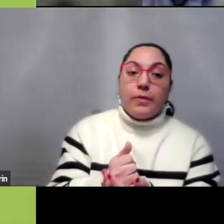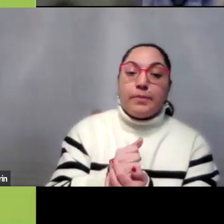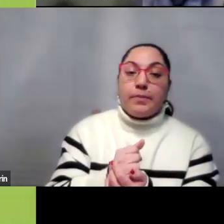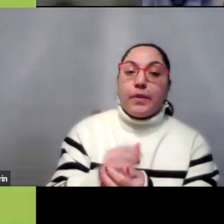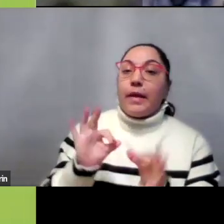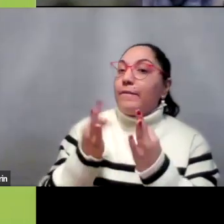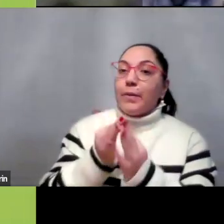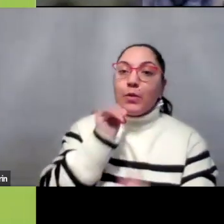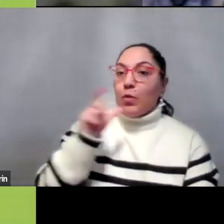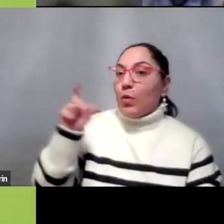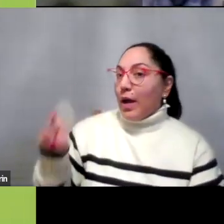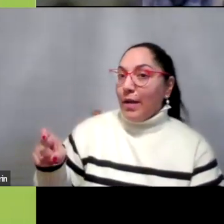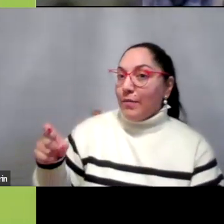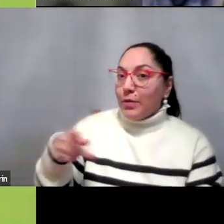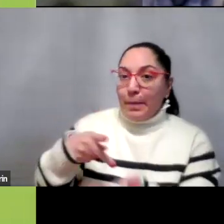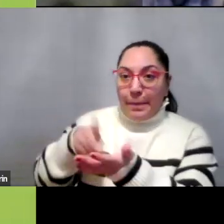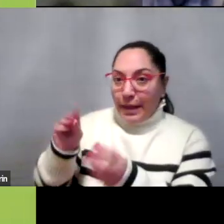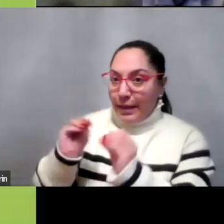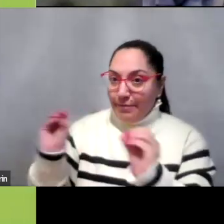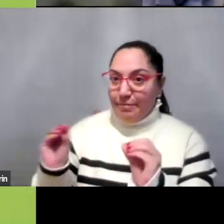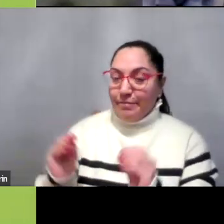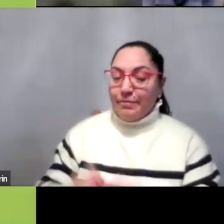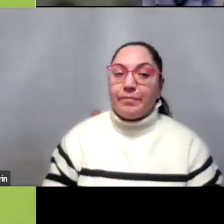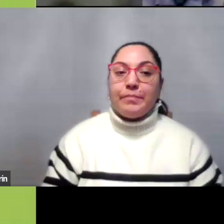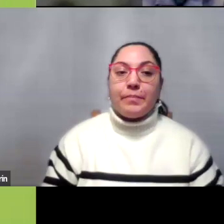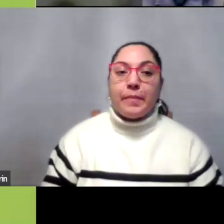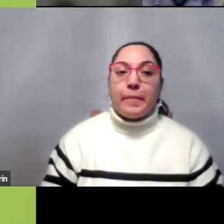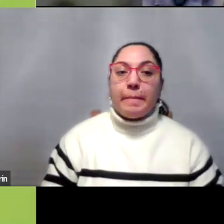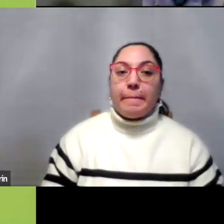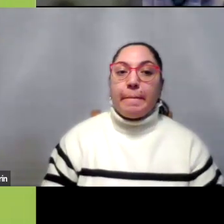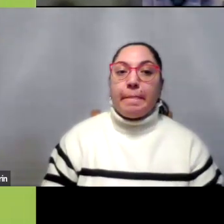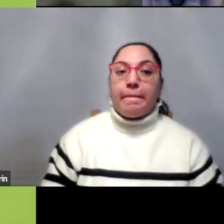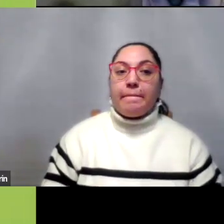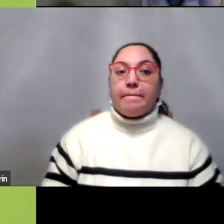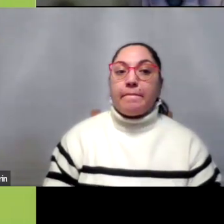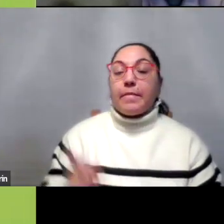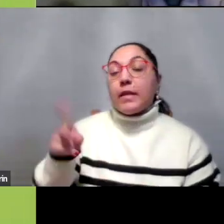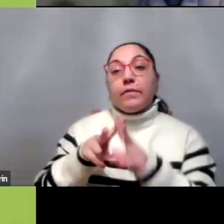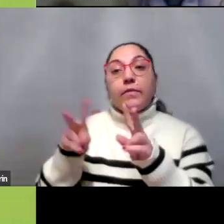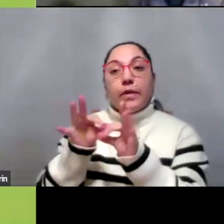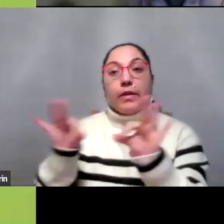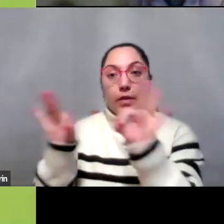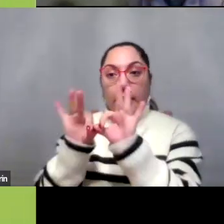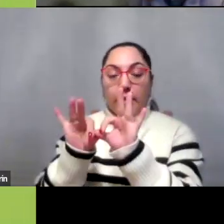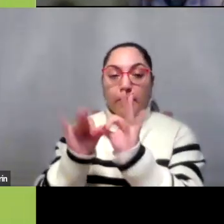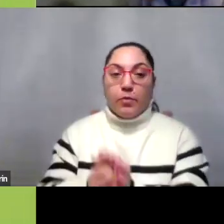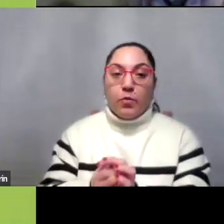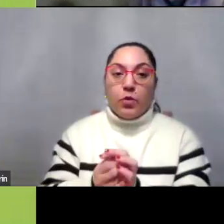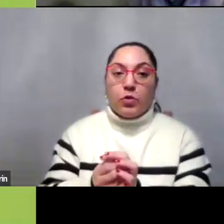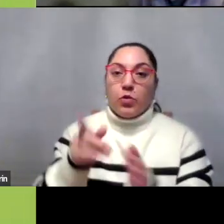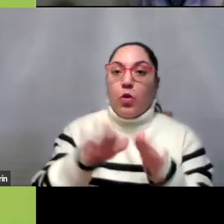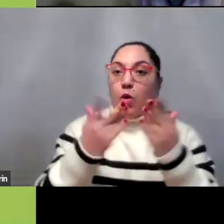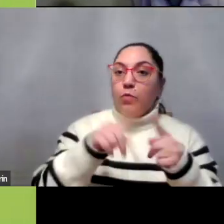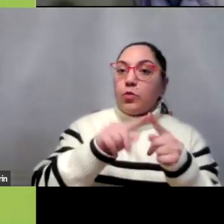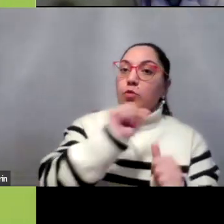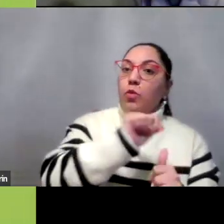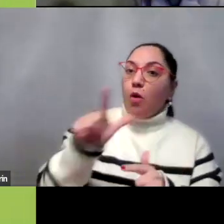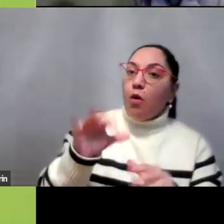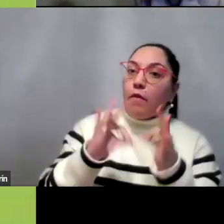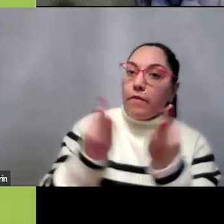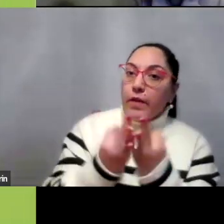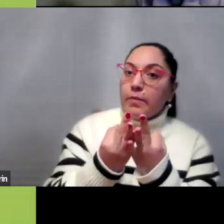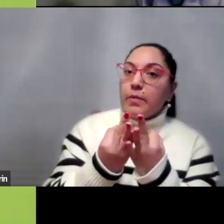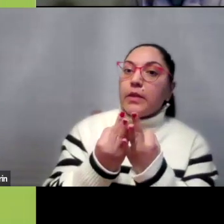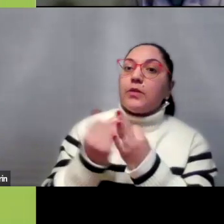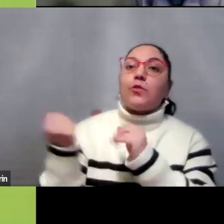do not pay for the services. So those are important things. So they're open to all children. Again, you can get this